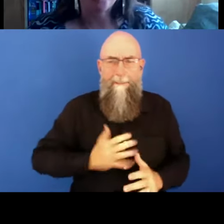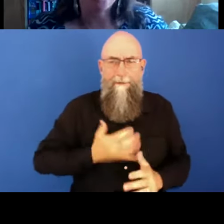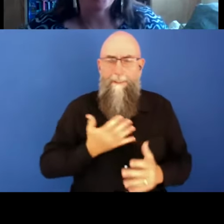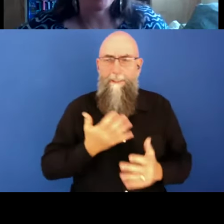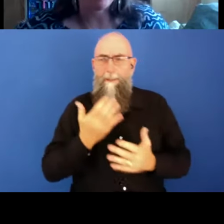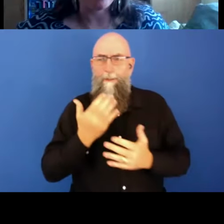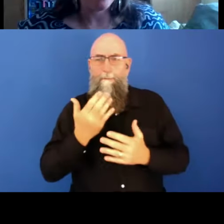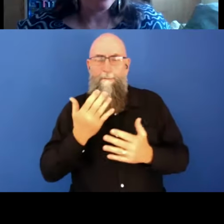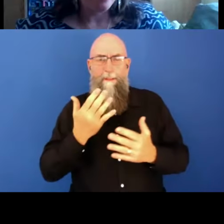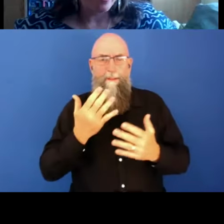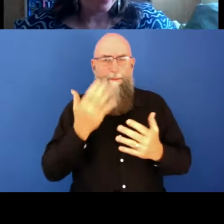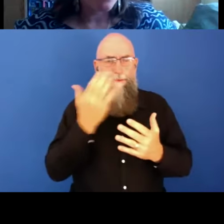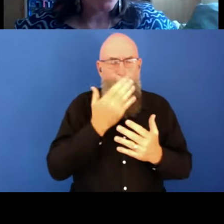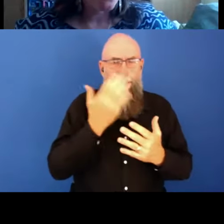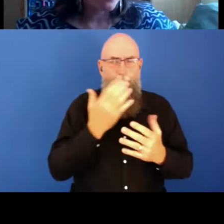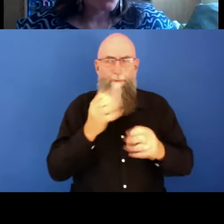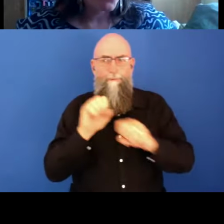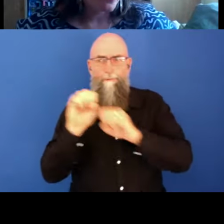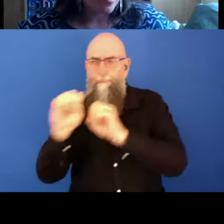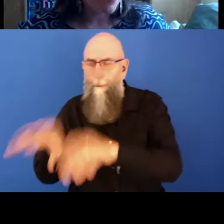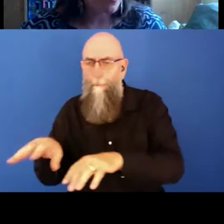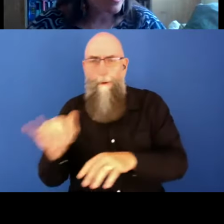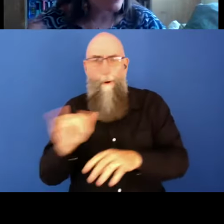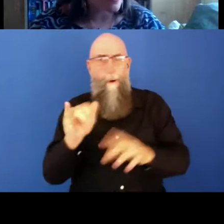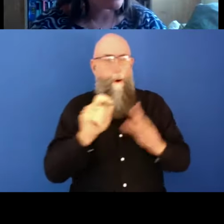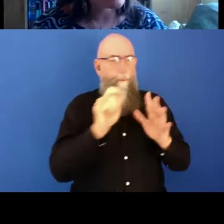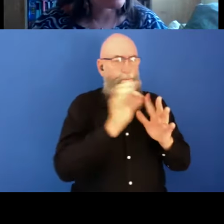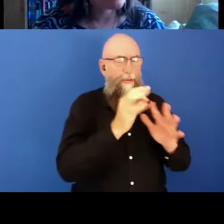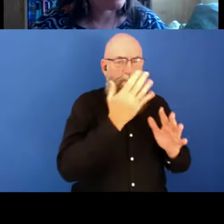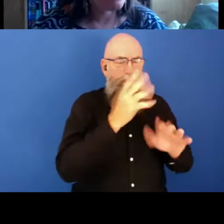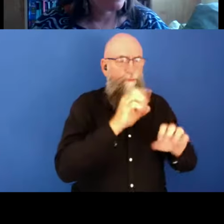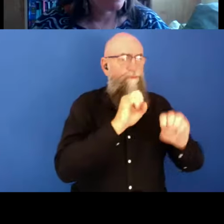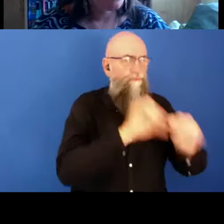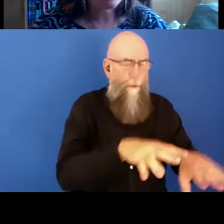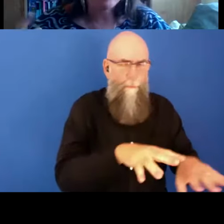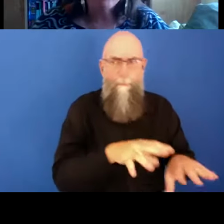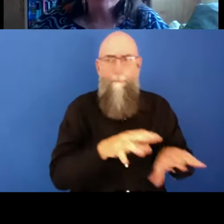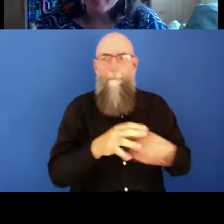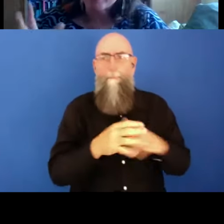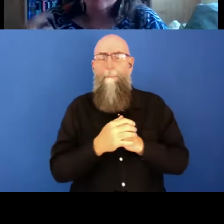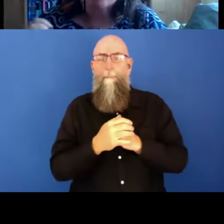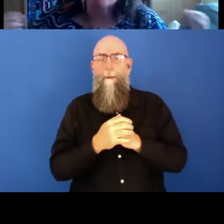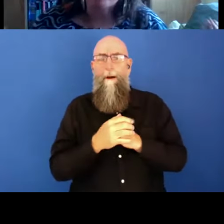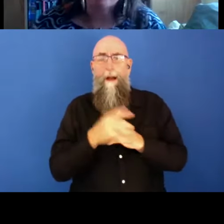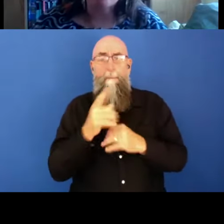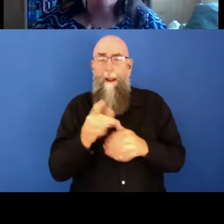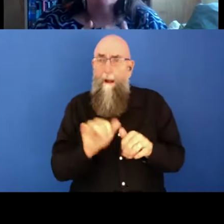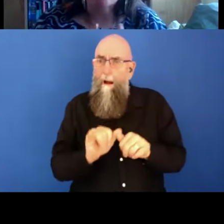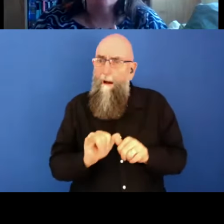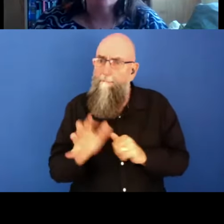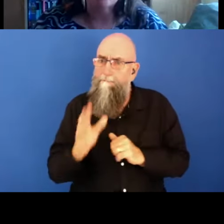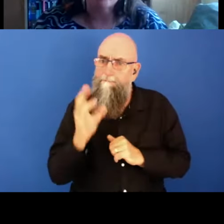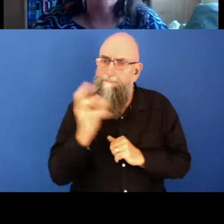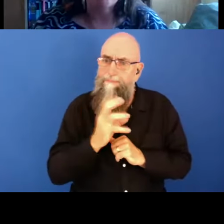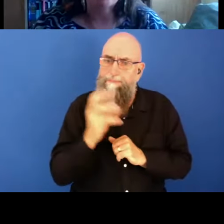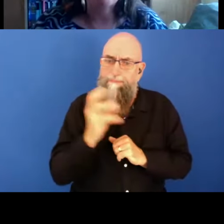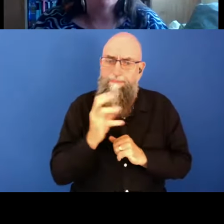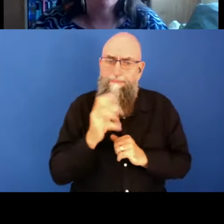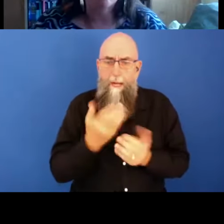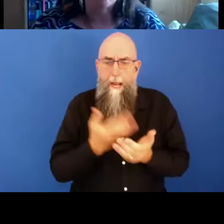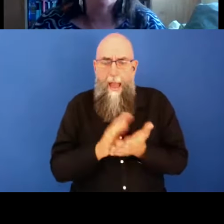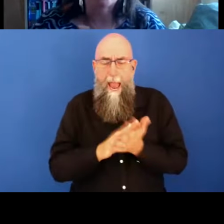preschool drop-off or whatever um would happen a lot and and that's been fantastic and a really great way of sort of building that